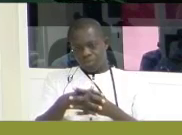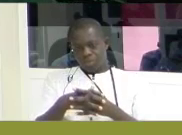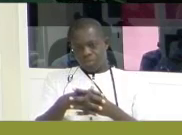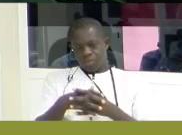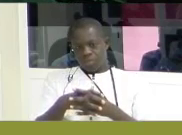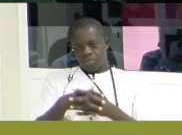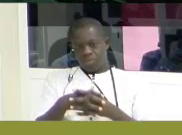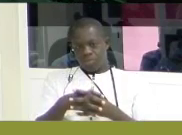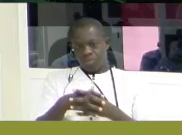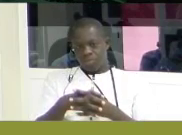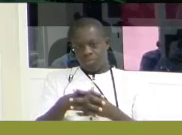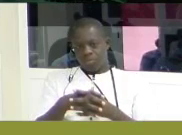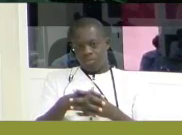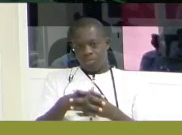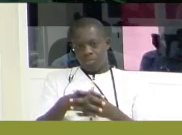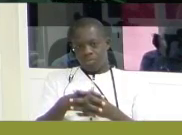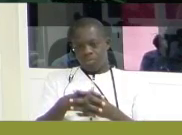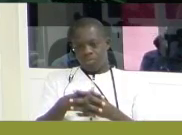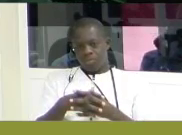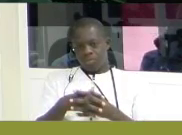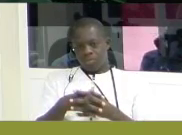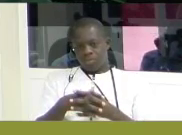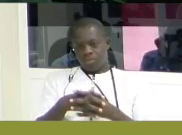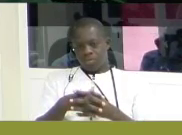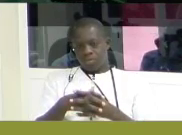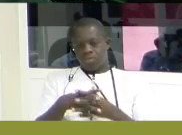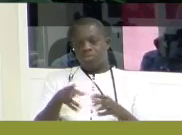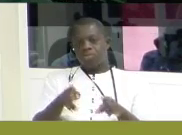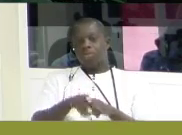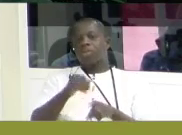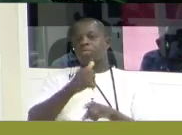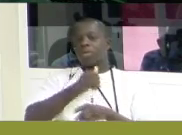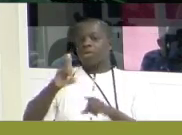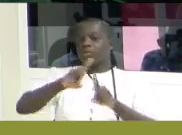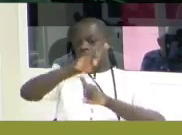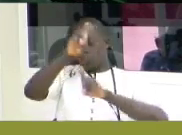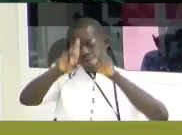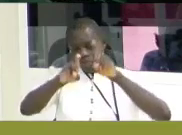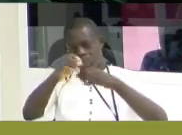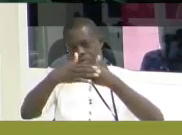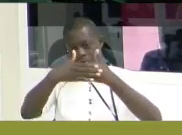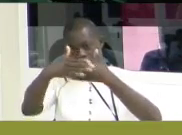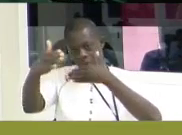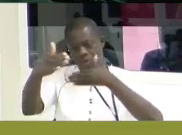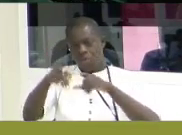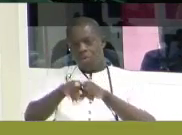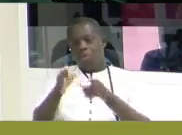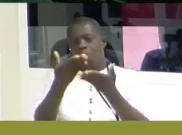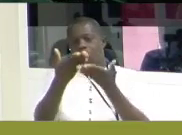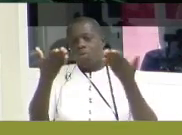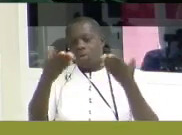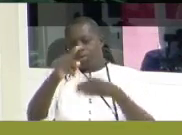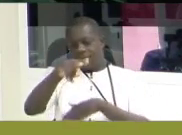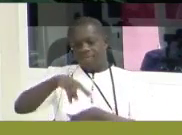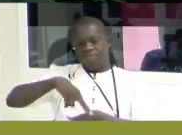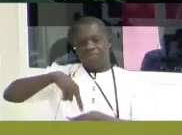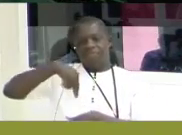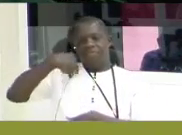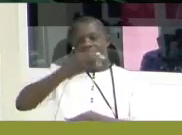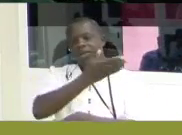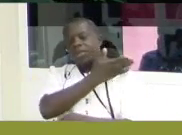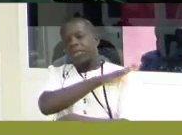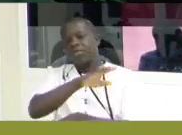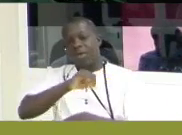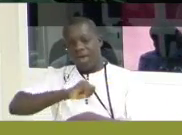Very well. My question was more leaning towards why you felt you had to completely leave active journalism, so